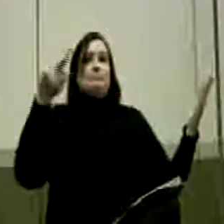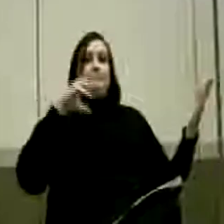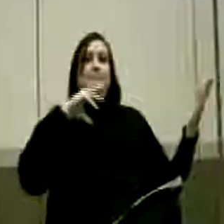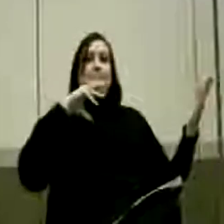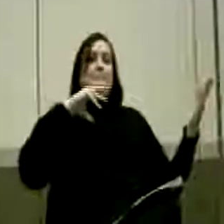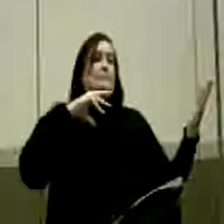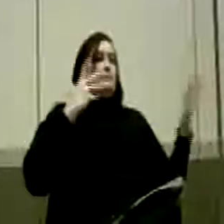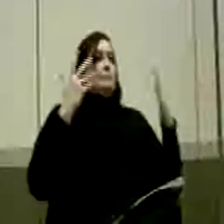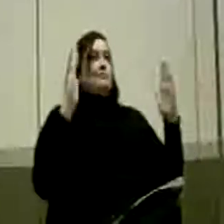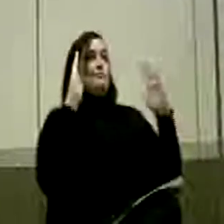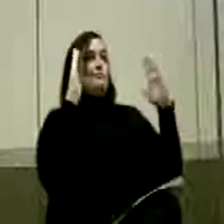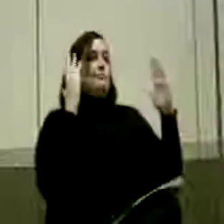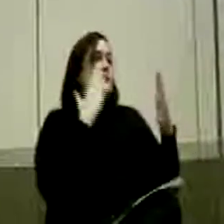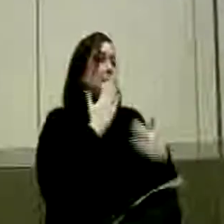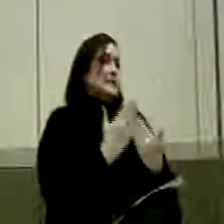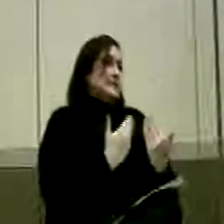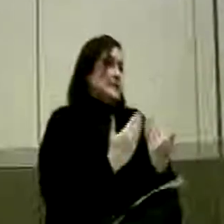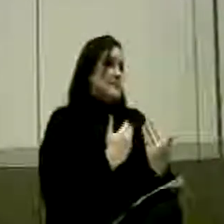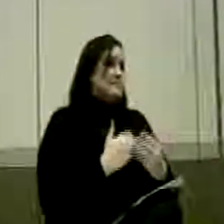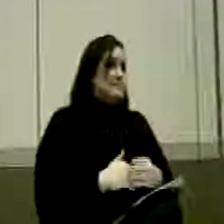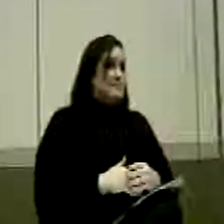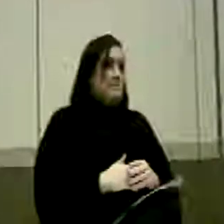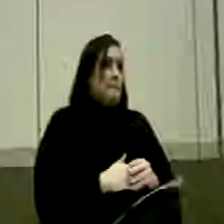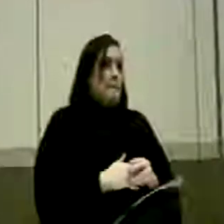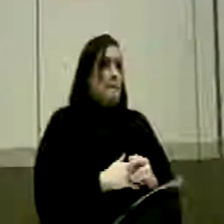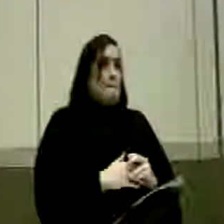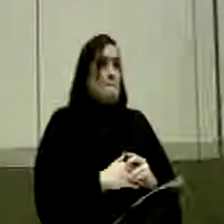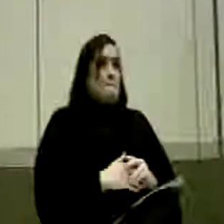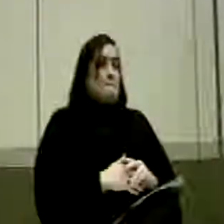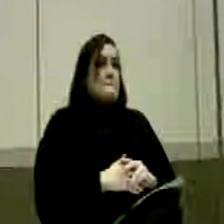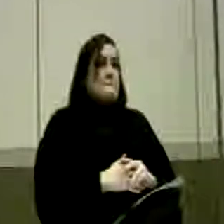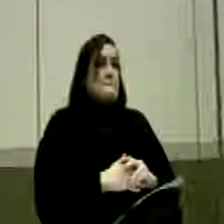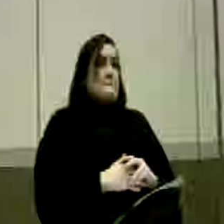less novel it will be, the less new it will be, okay?